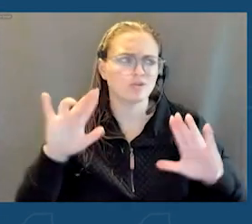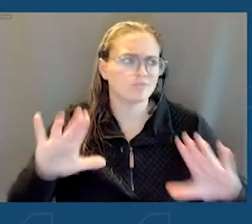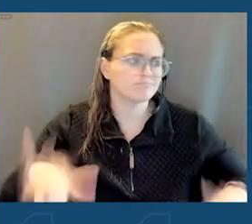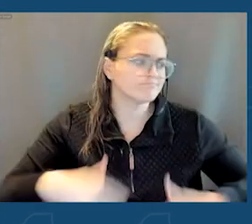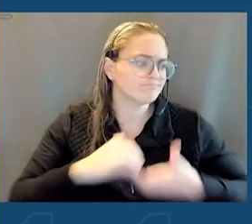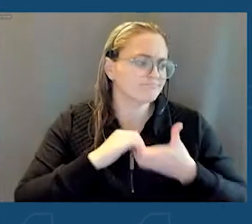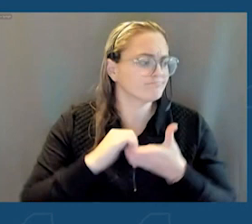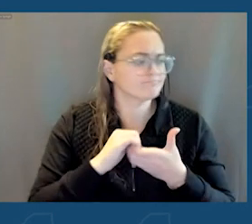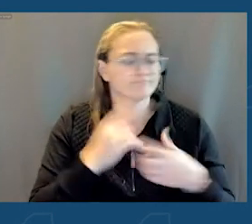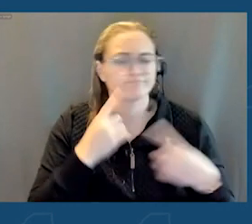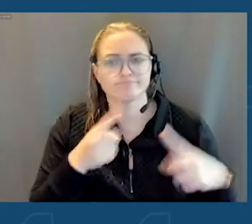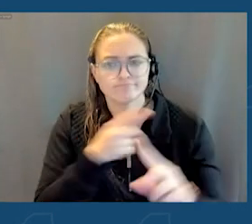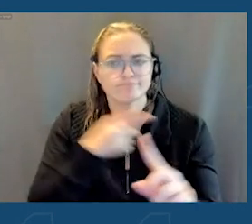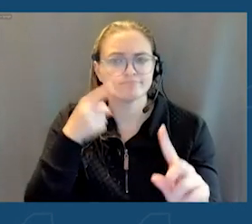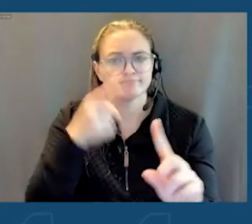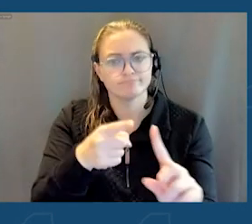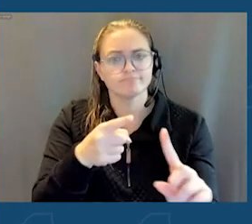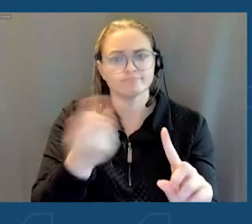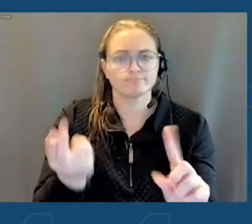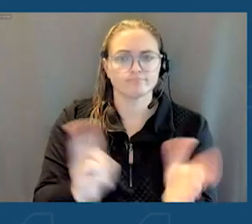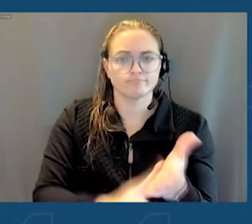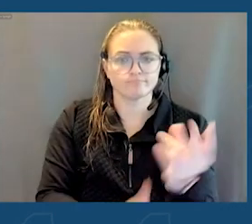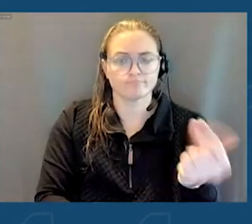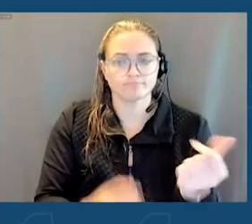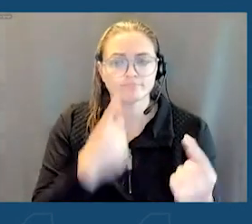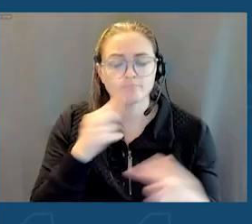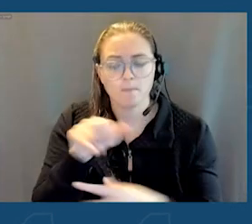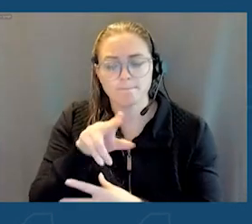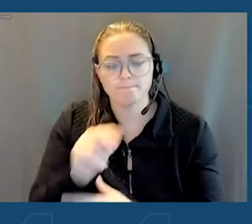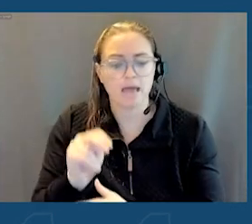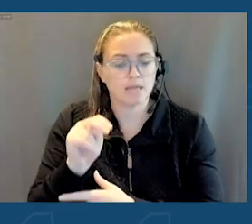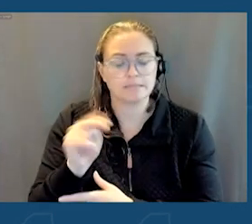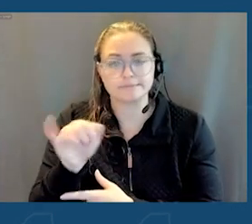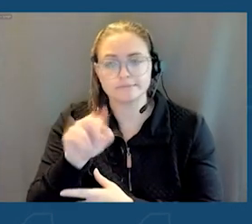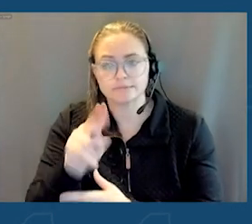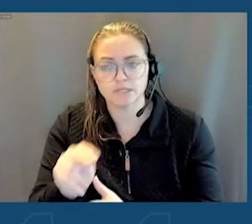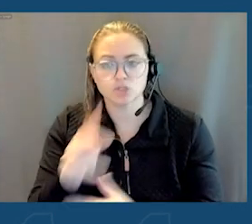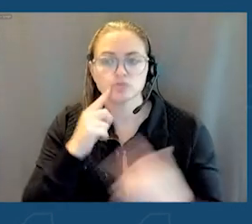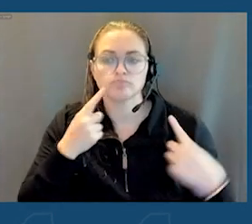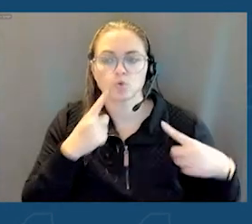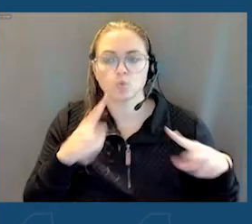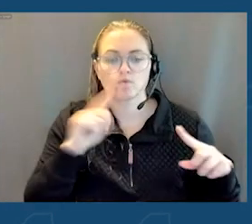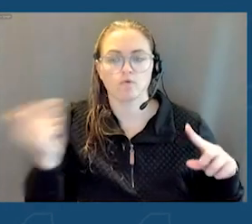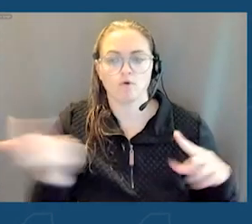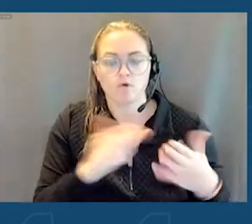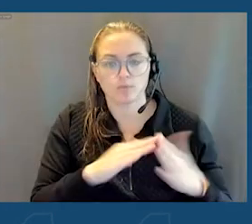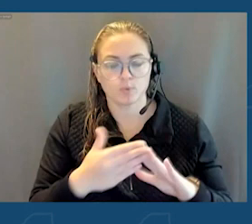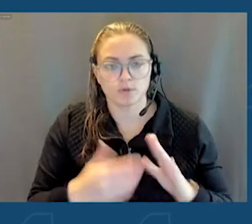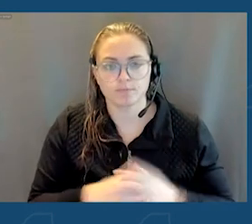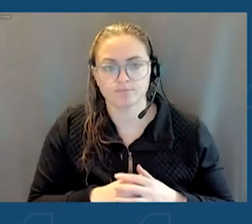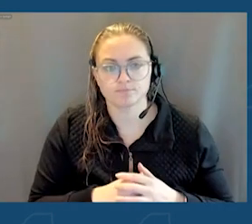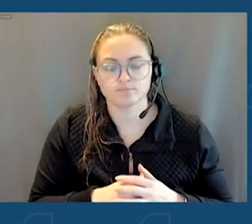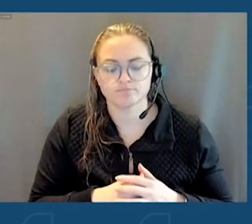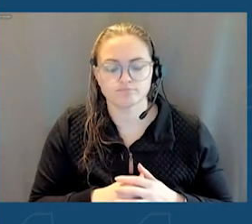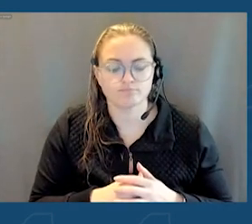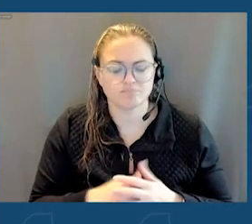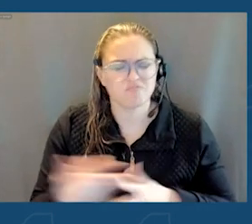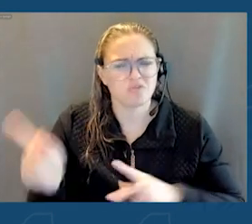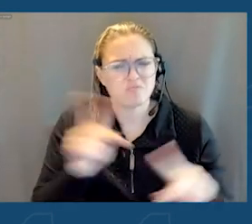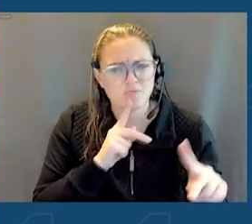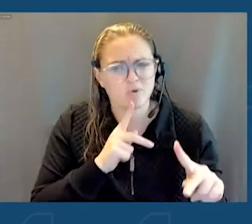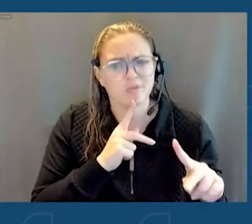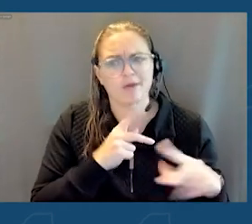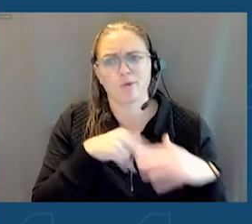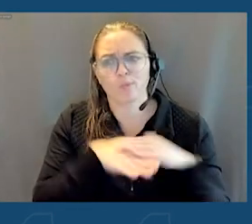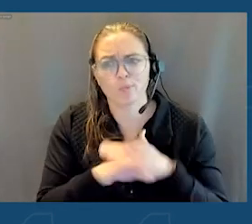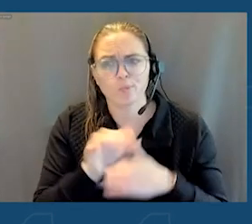to delivering a Penn that works for our community and the millions who pass through the station every year. With this